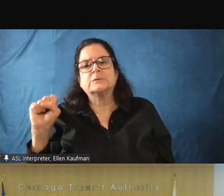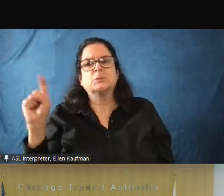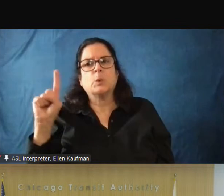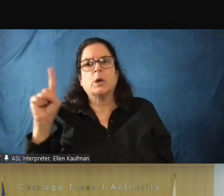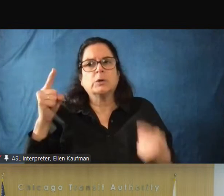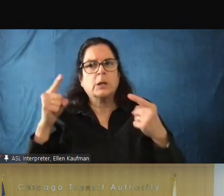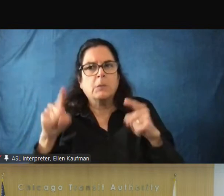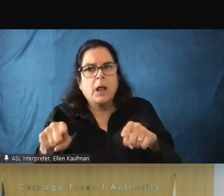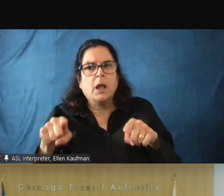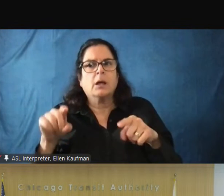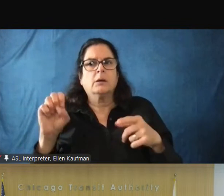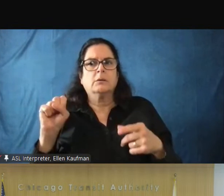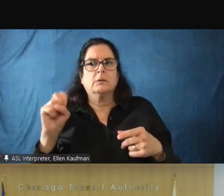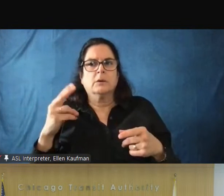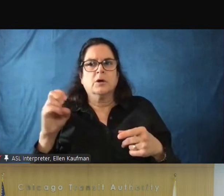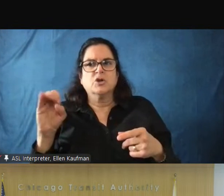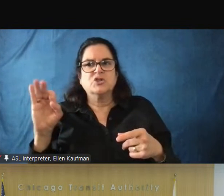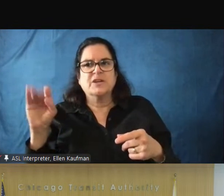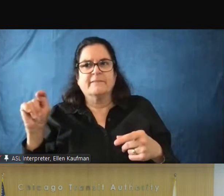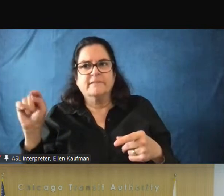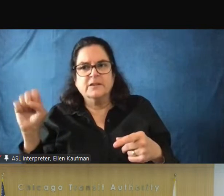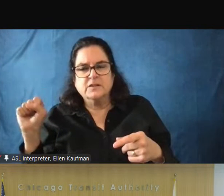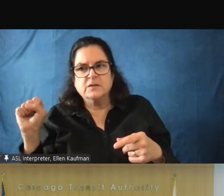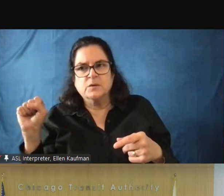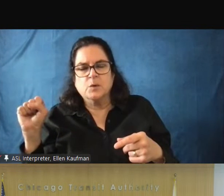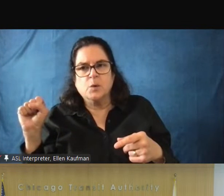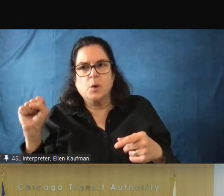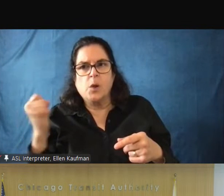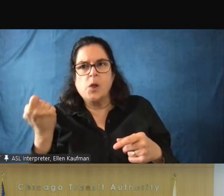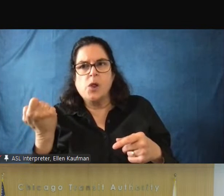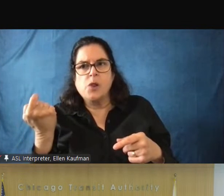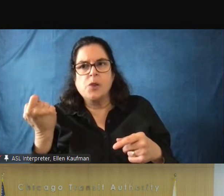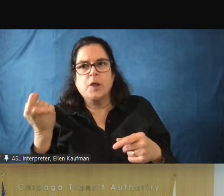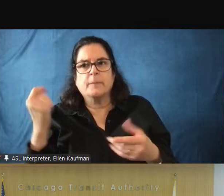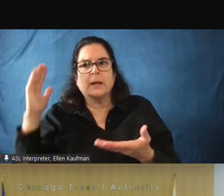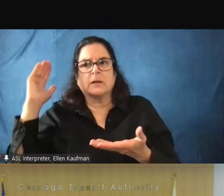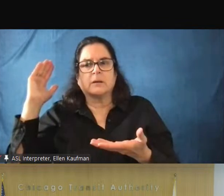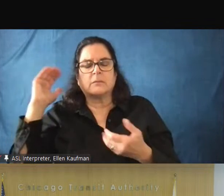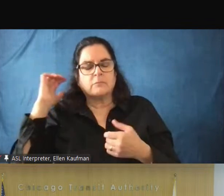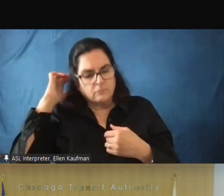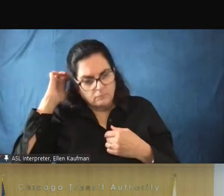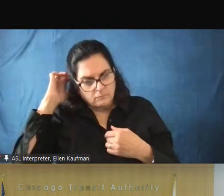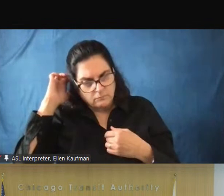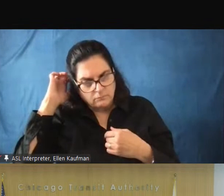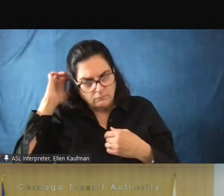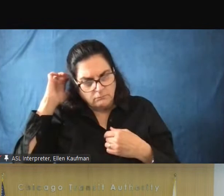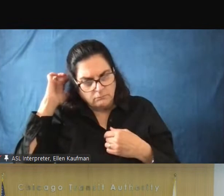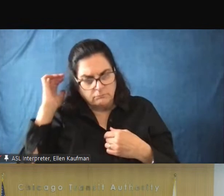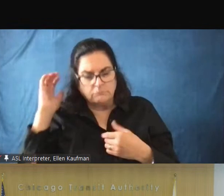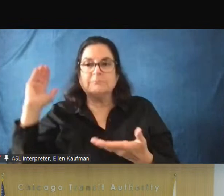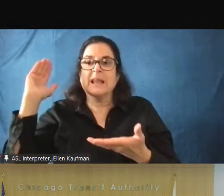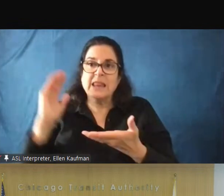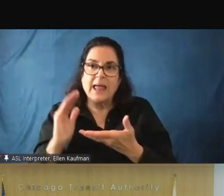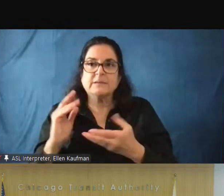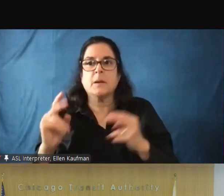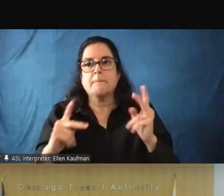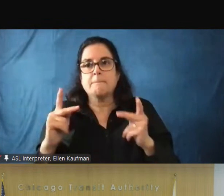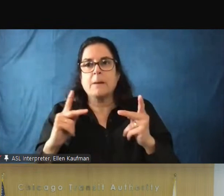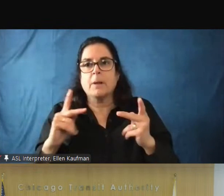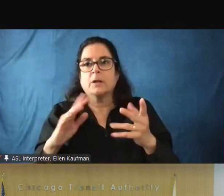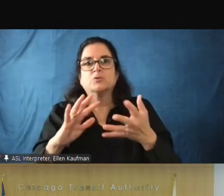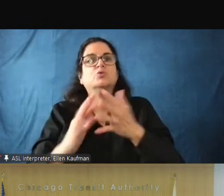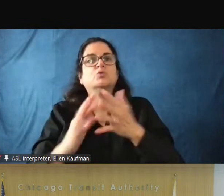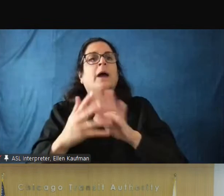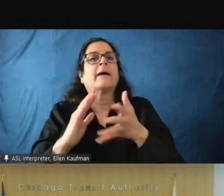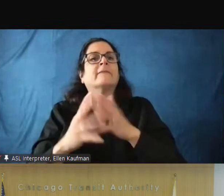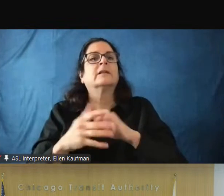are probably there's a little bit less fewer number of people who are traveling during this time period.